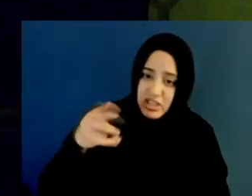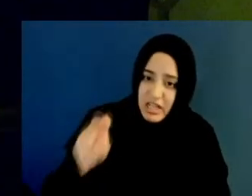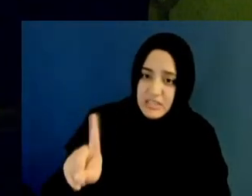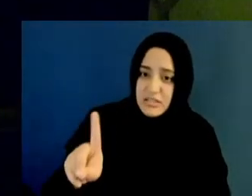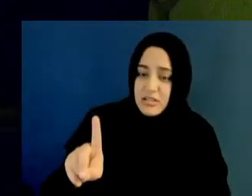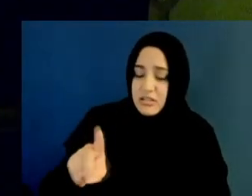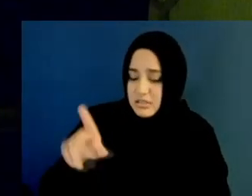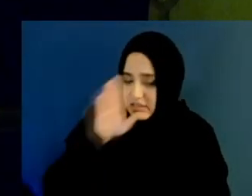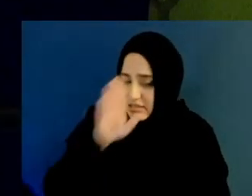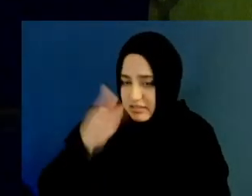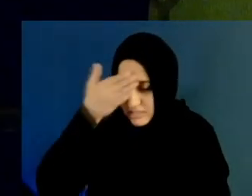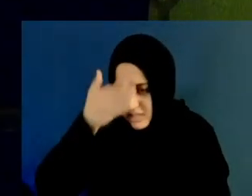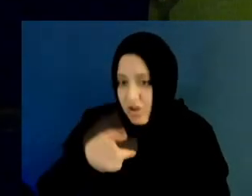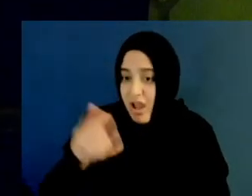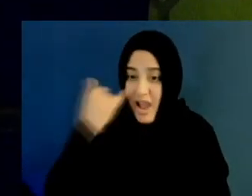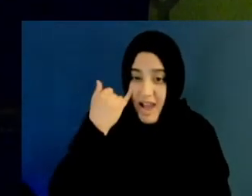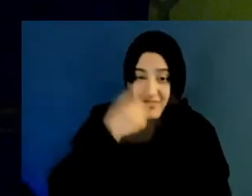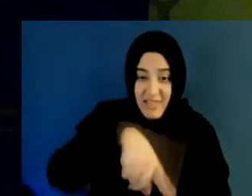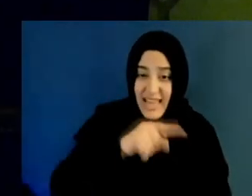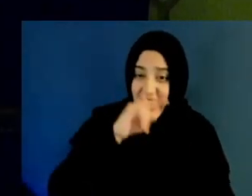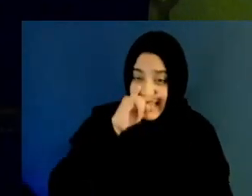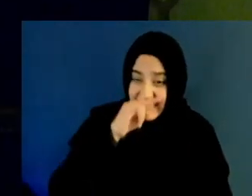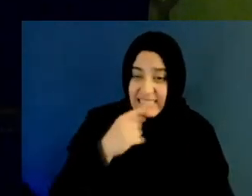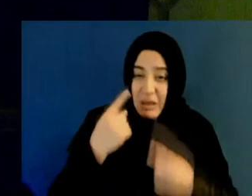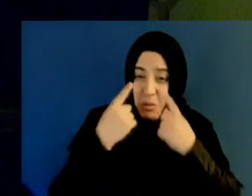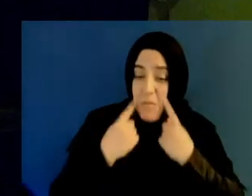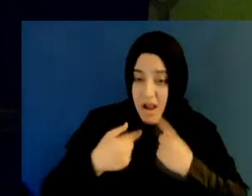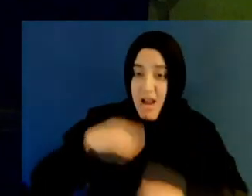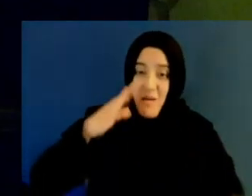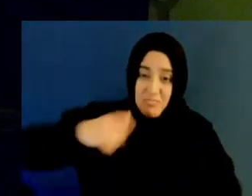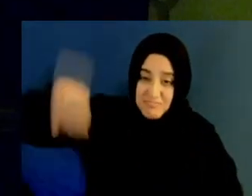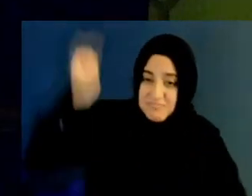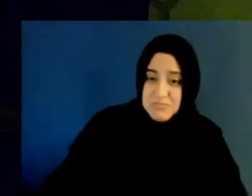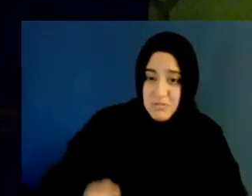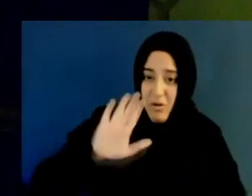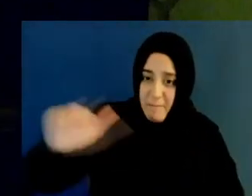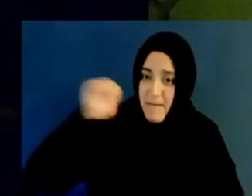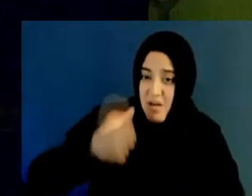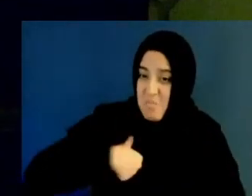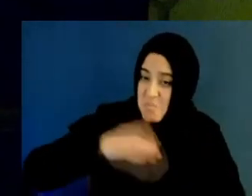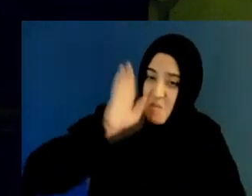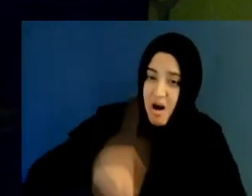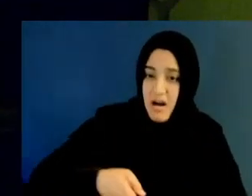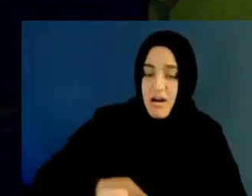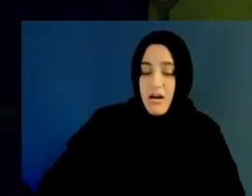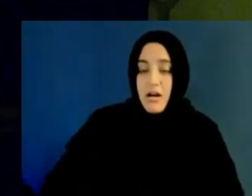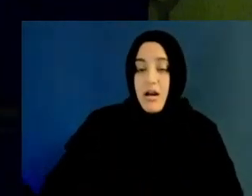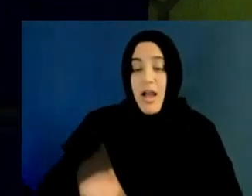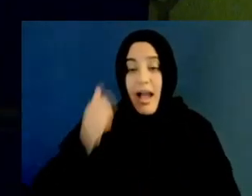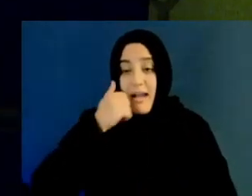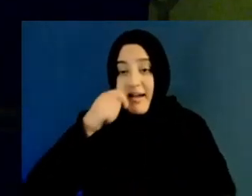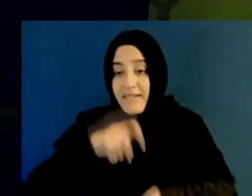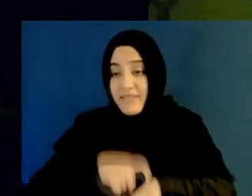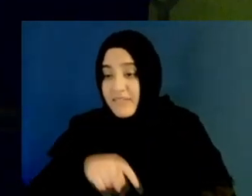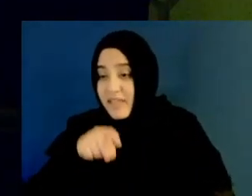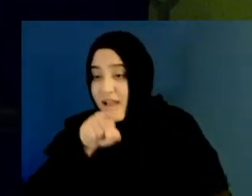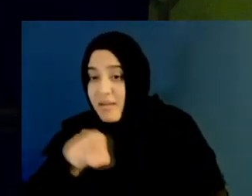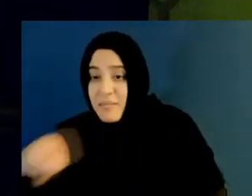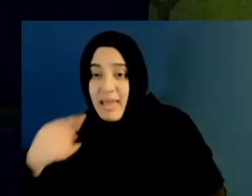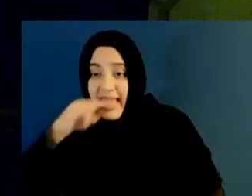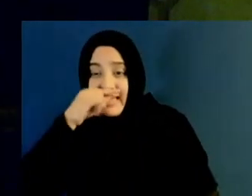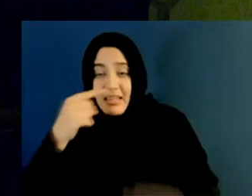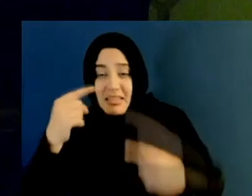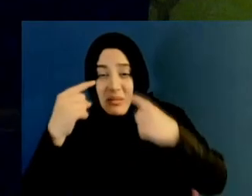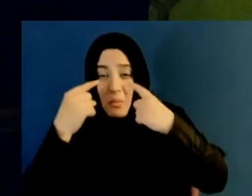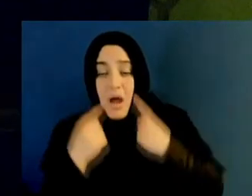Zainul Abideen got a whip on his back. Every time Rabab cried, Sajjado's whip. In one of the makatil I